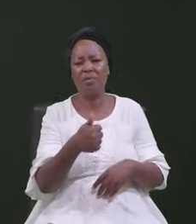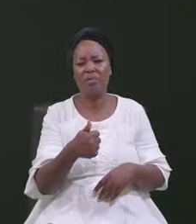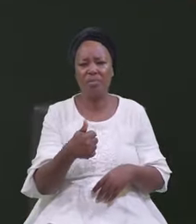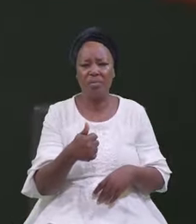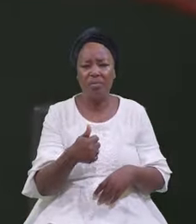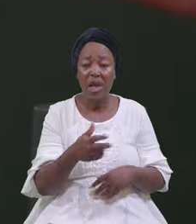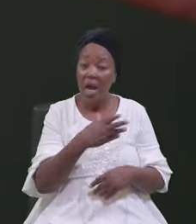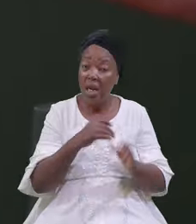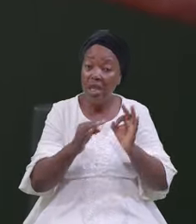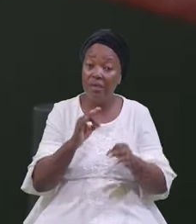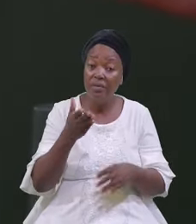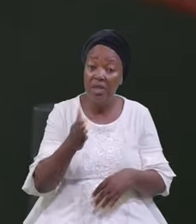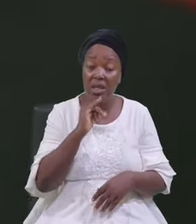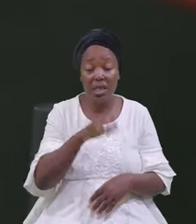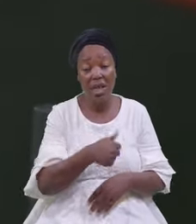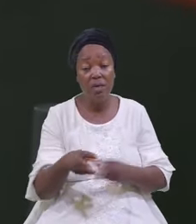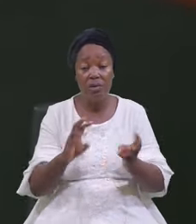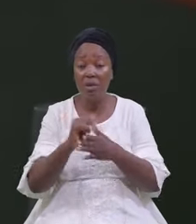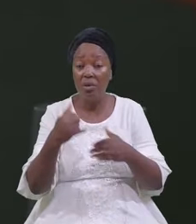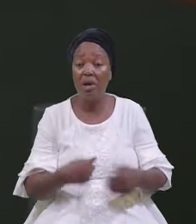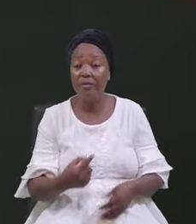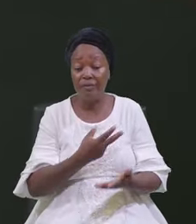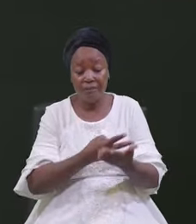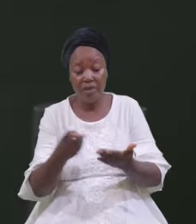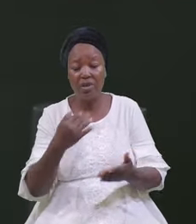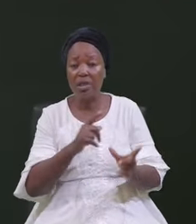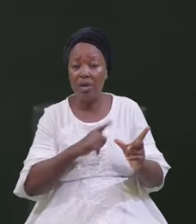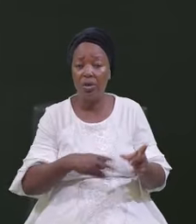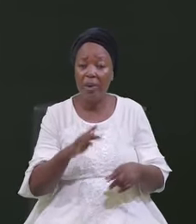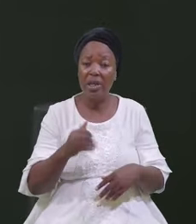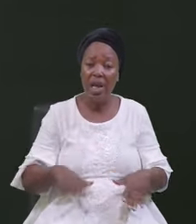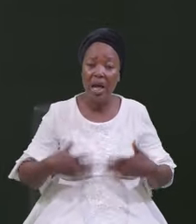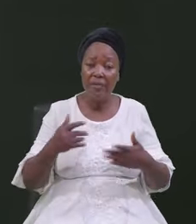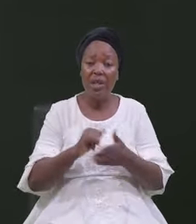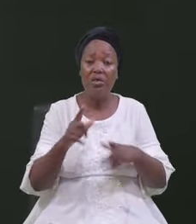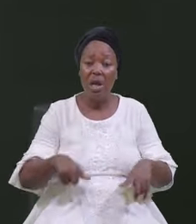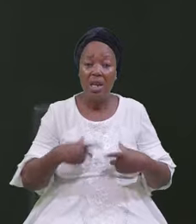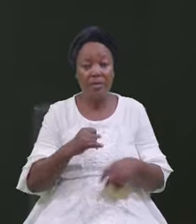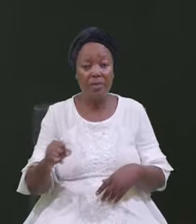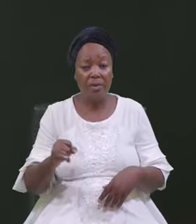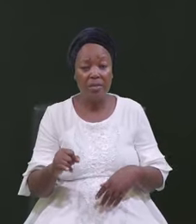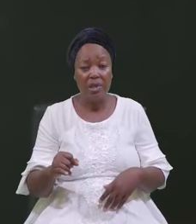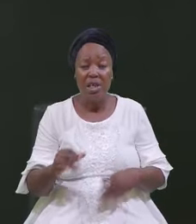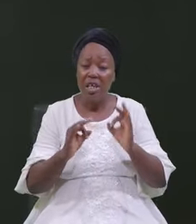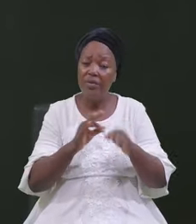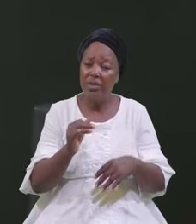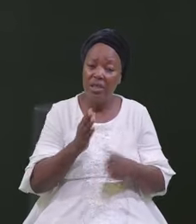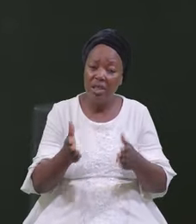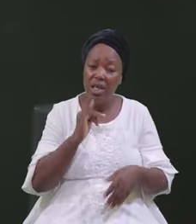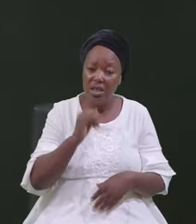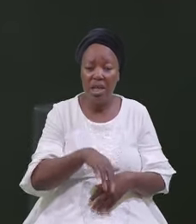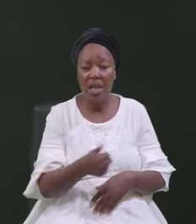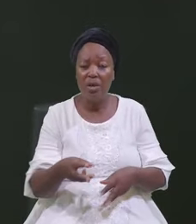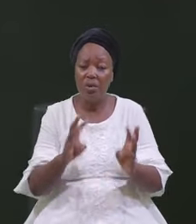there's any way you have disappointed the Lord by the life you've been living, if there's any way you have not